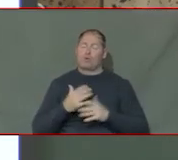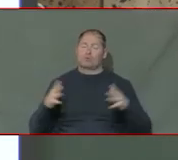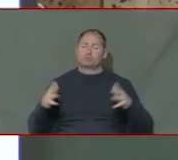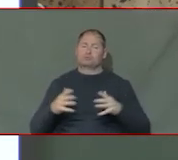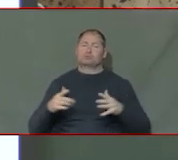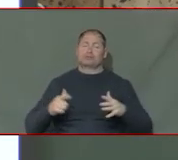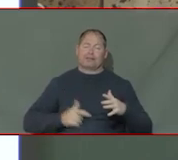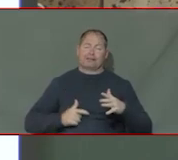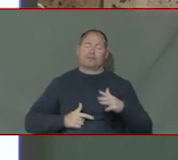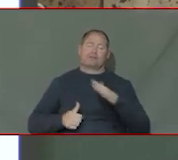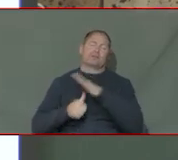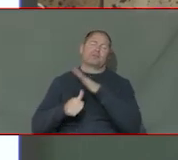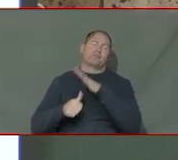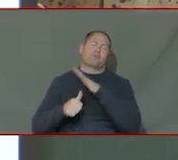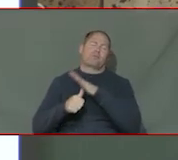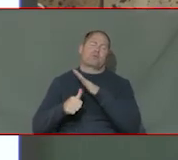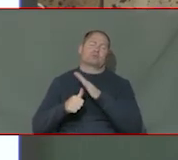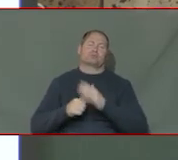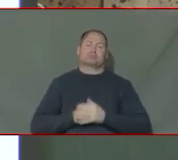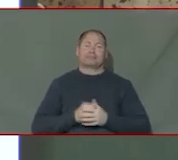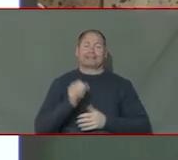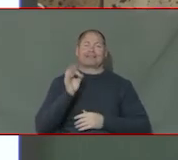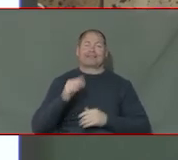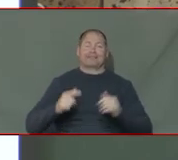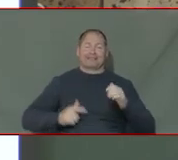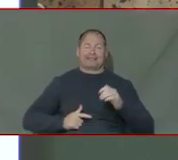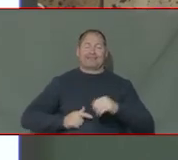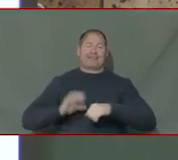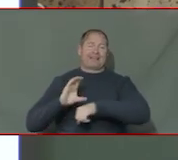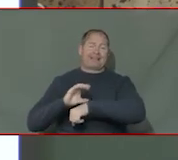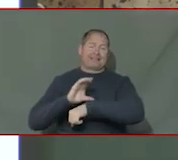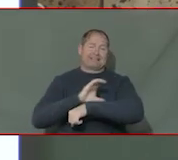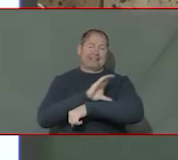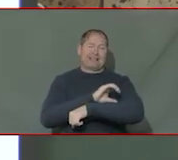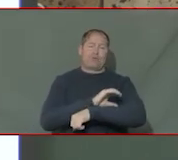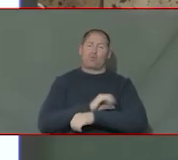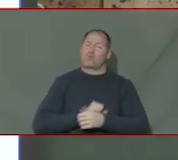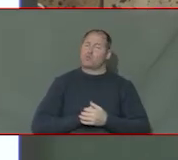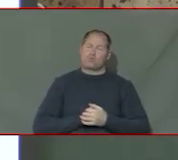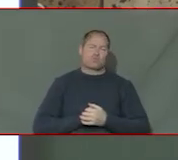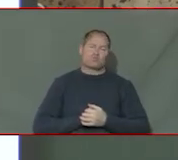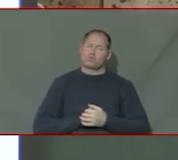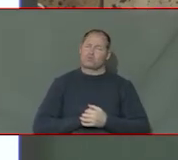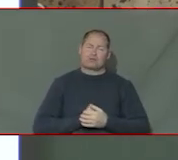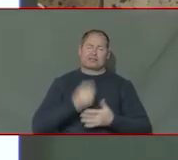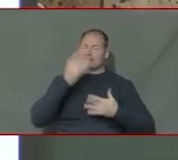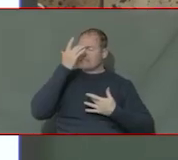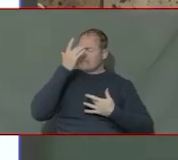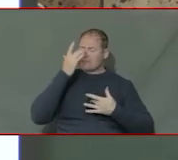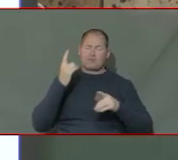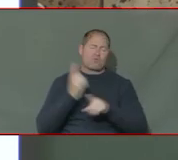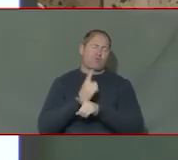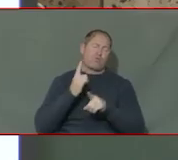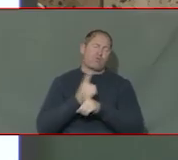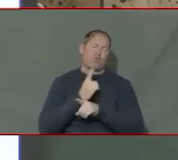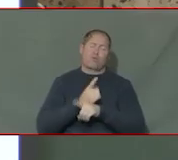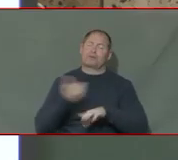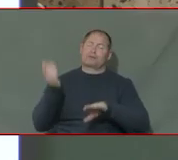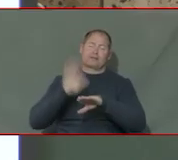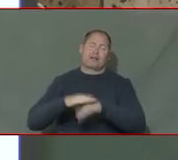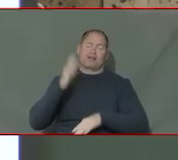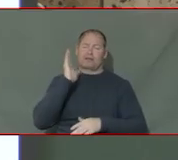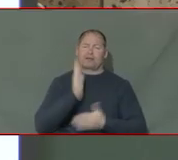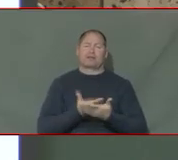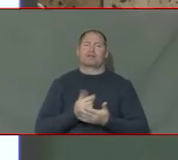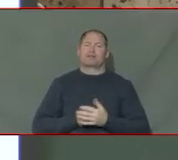vital organ. People who suffer from liver cancer are really challenged with their health. And it could be fatal if